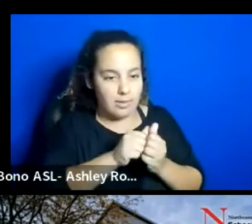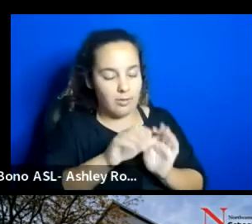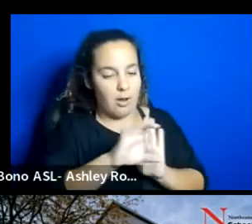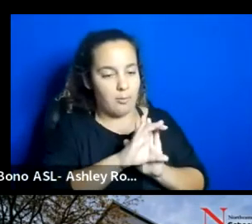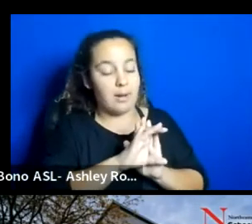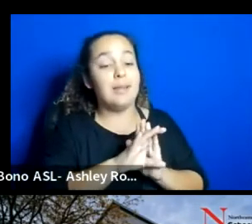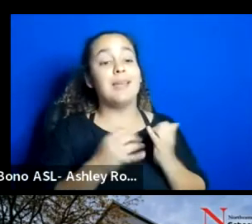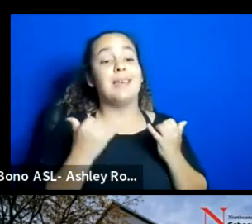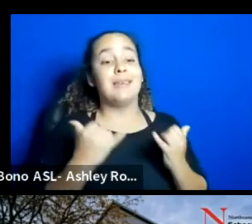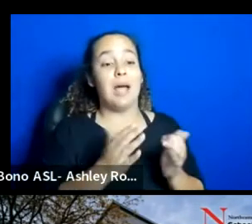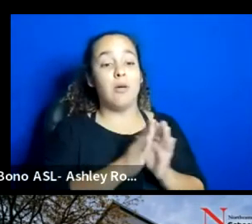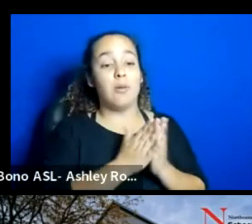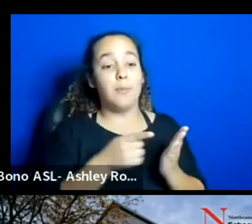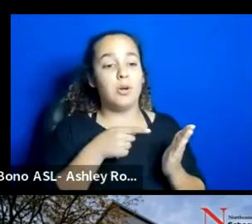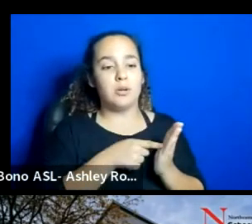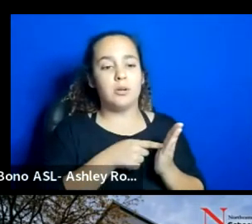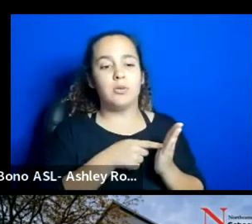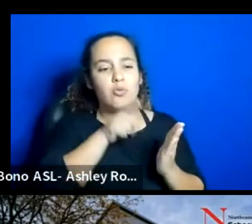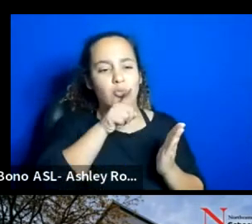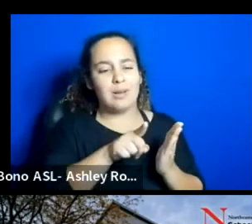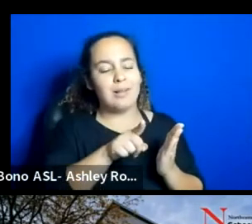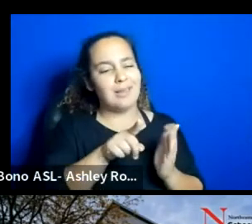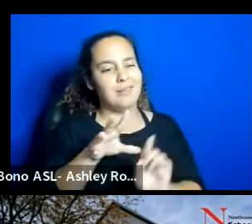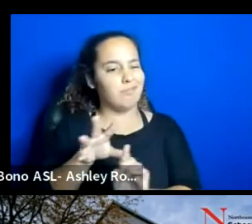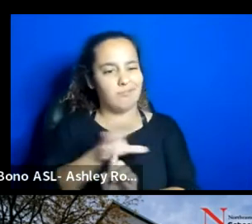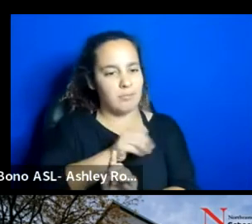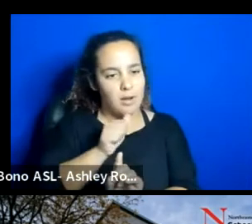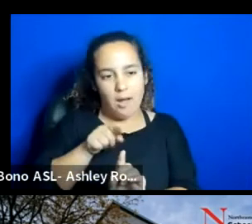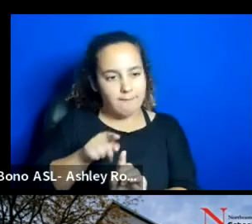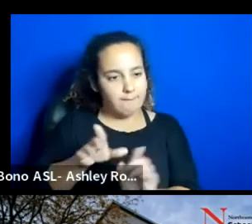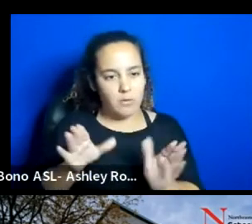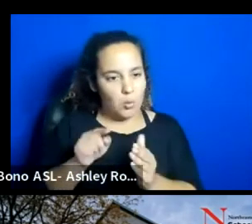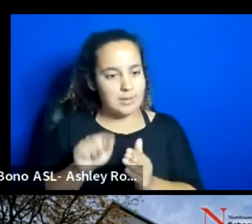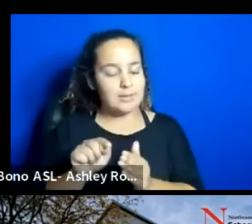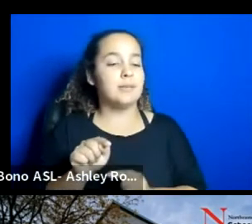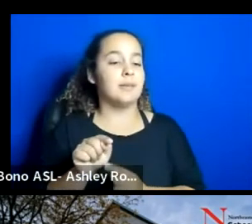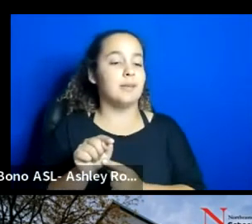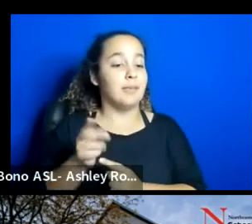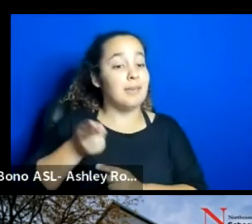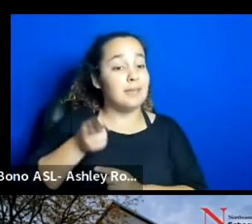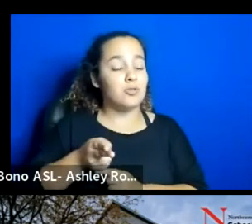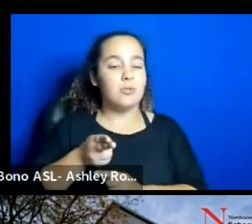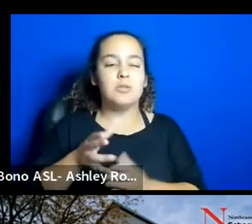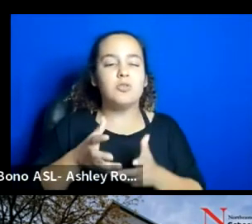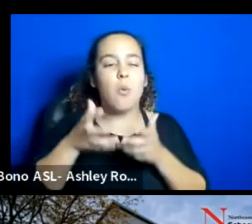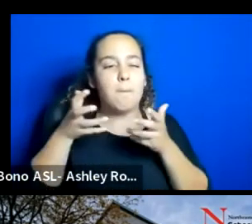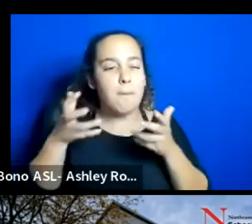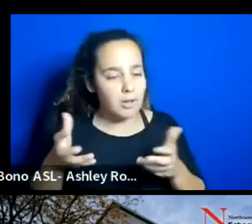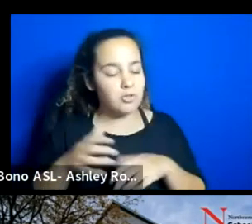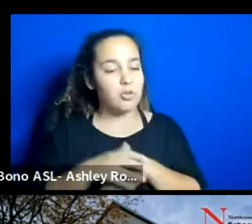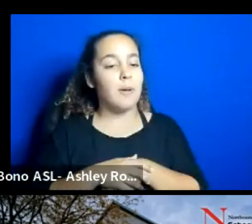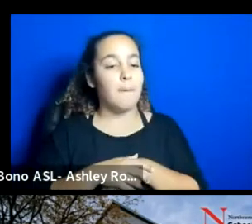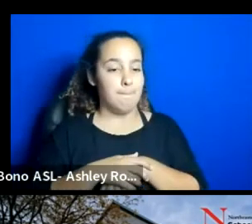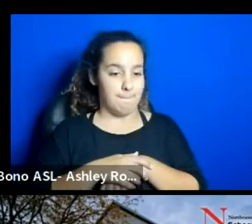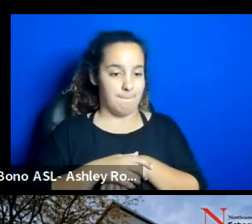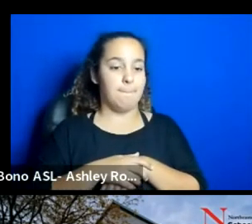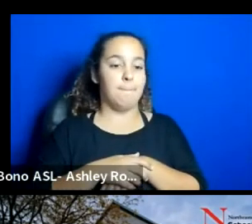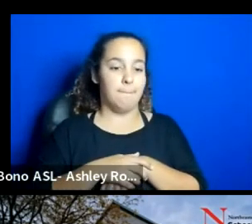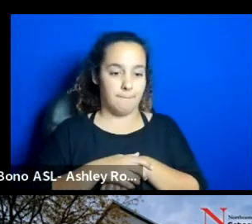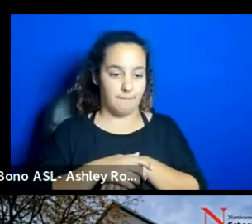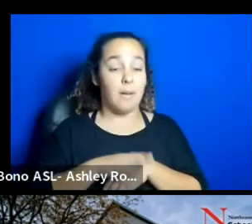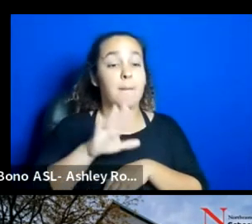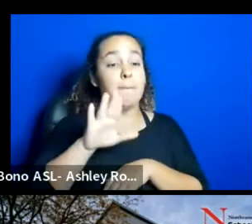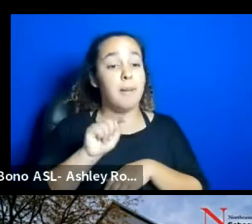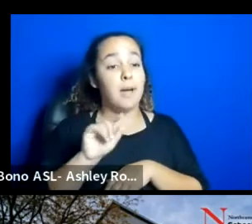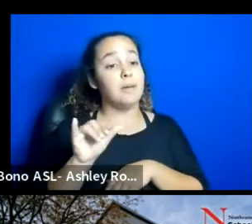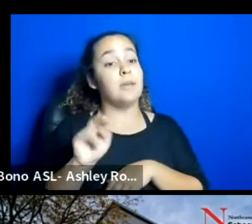The book quickly steps away from the bullet point legislative history and moves to a more nuanced story of how theatrical copyright in North